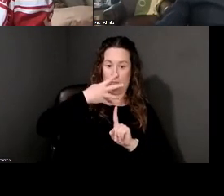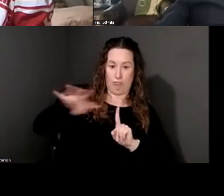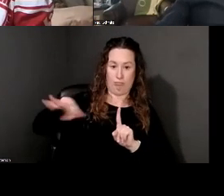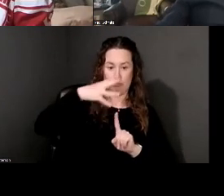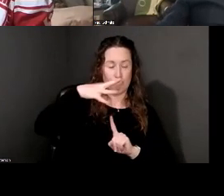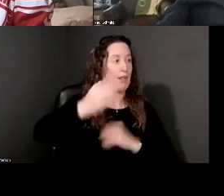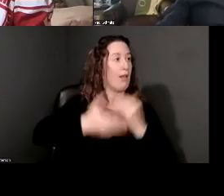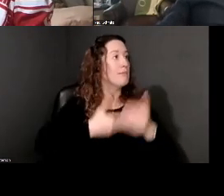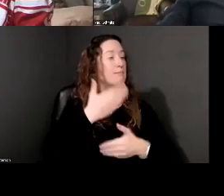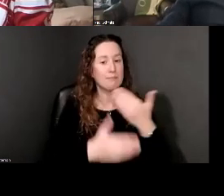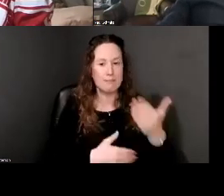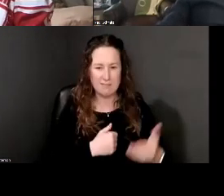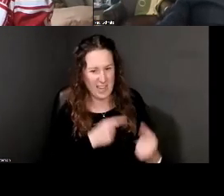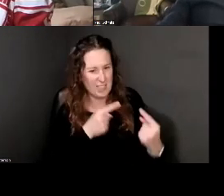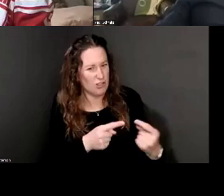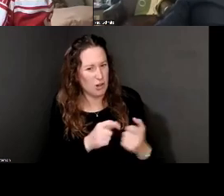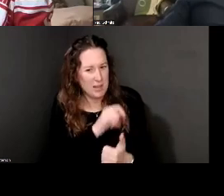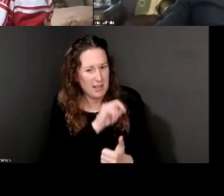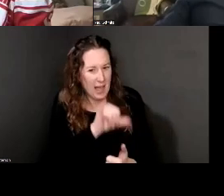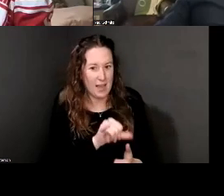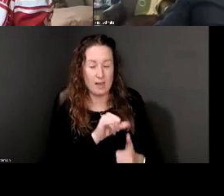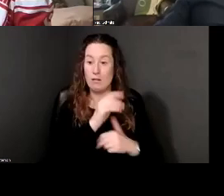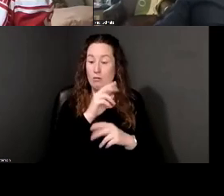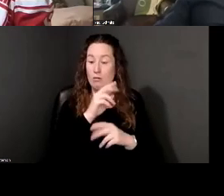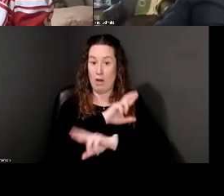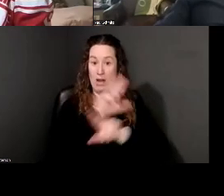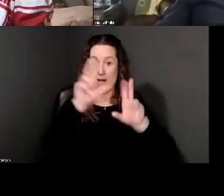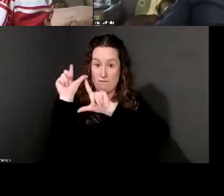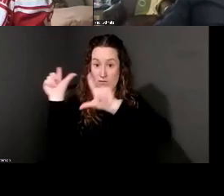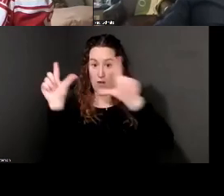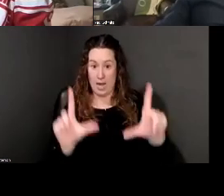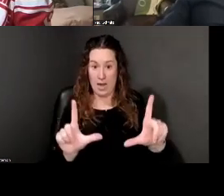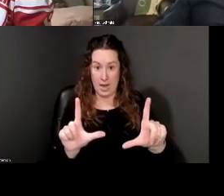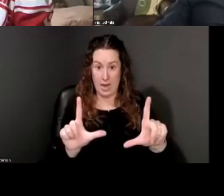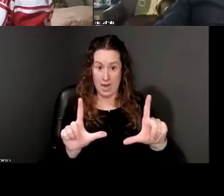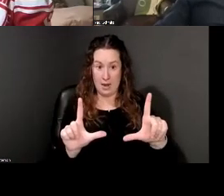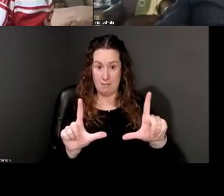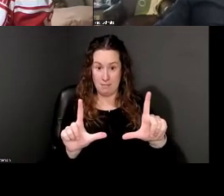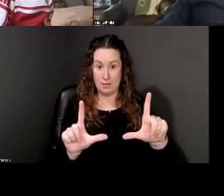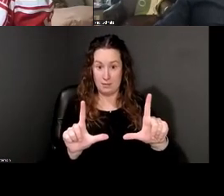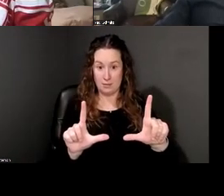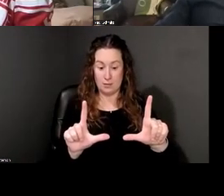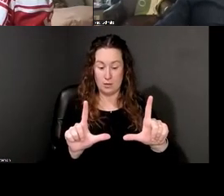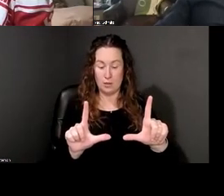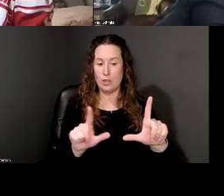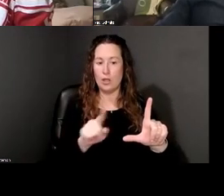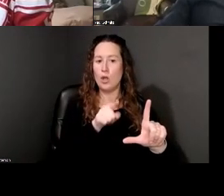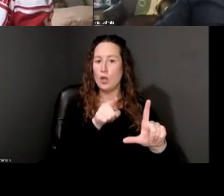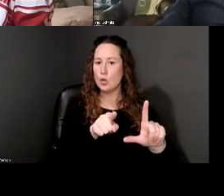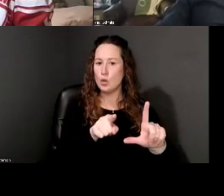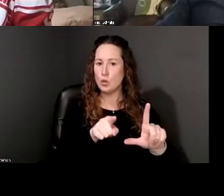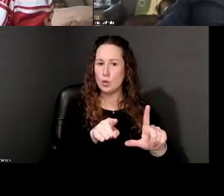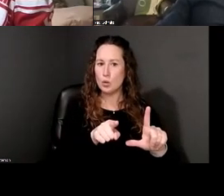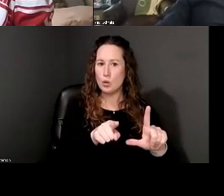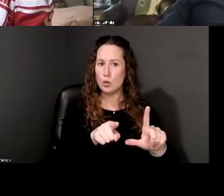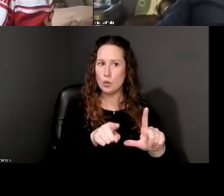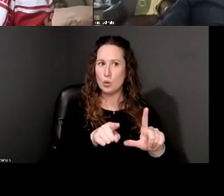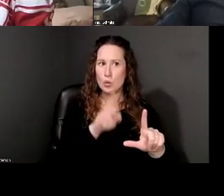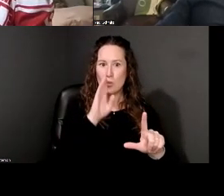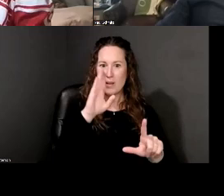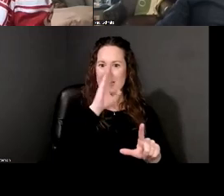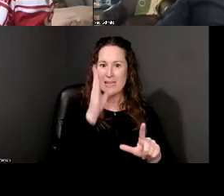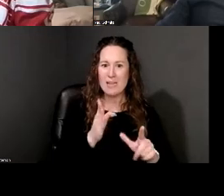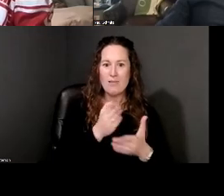people, once you get everything framed, keep in mind that you don't ever exclude anyone from